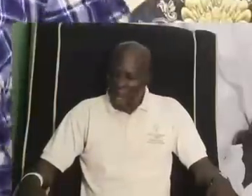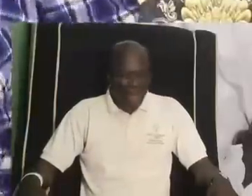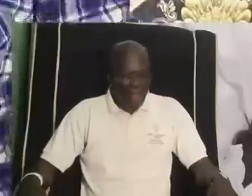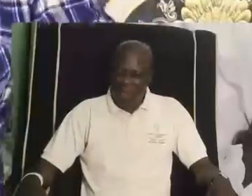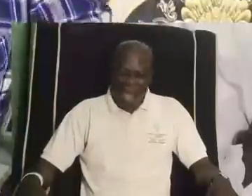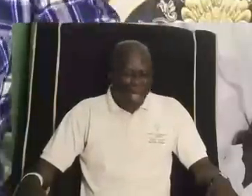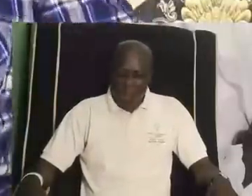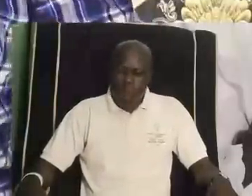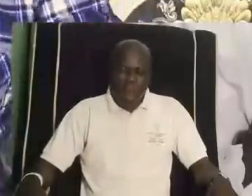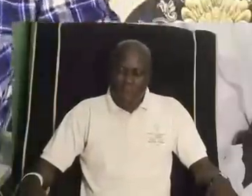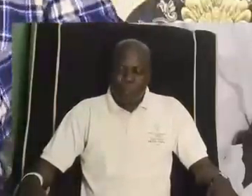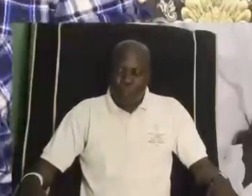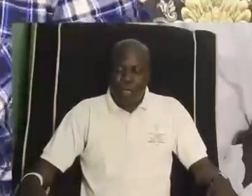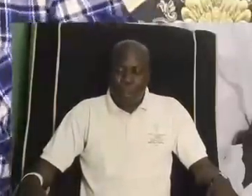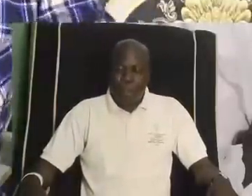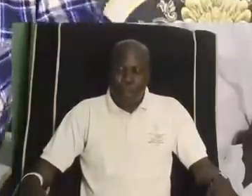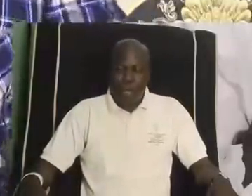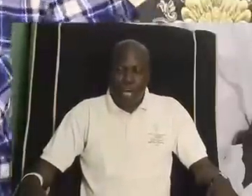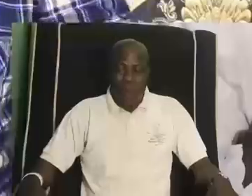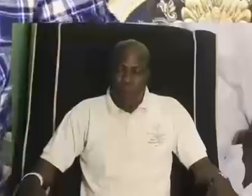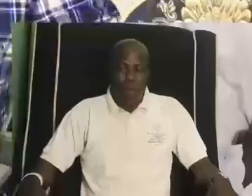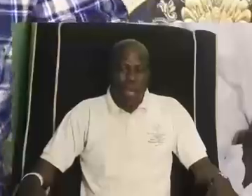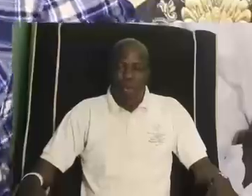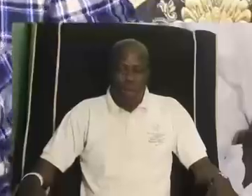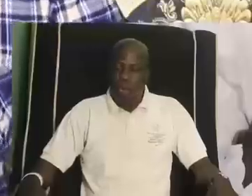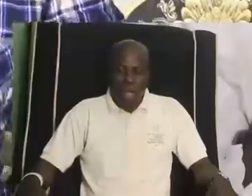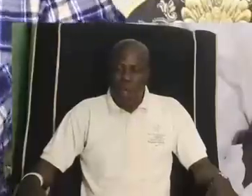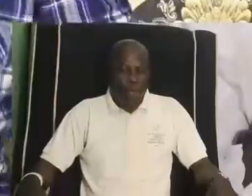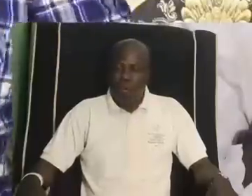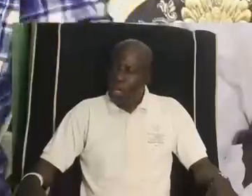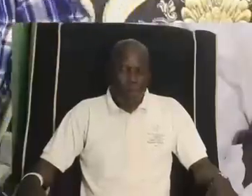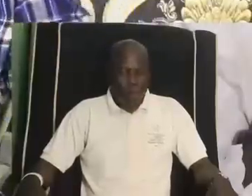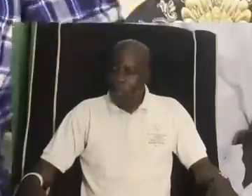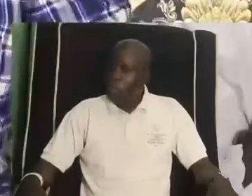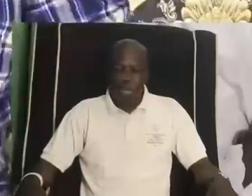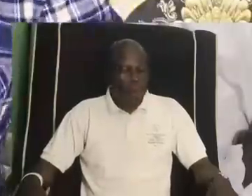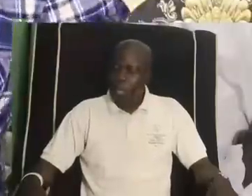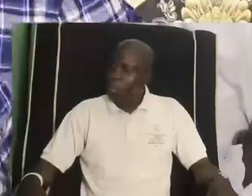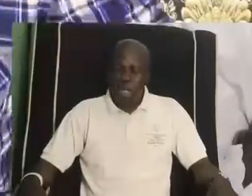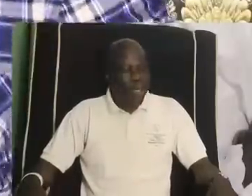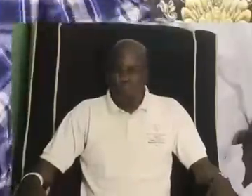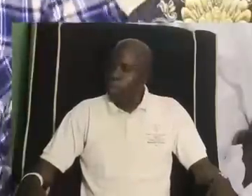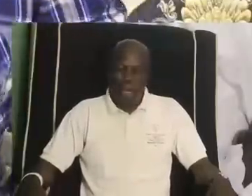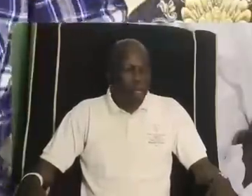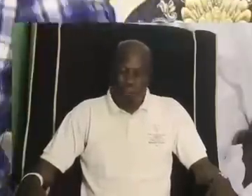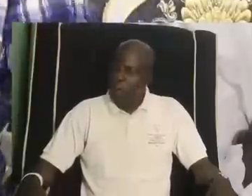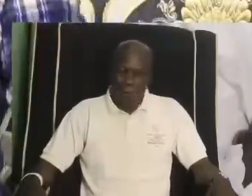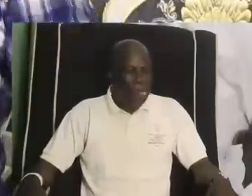I'm not going to do it.